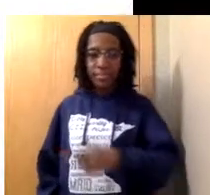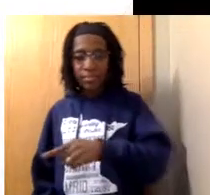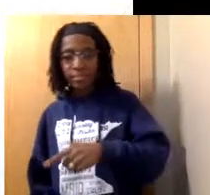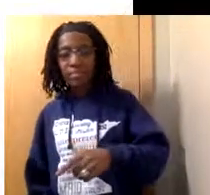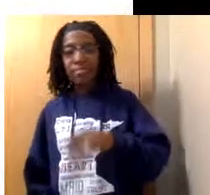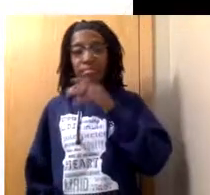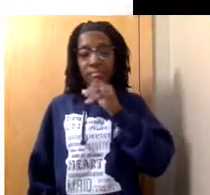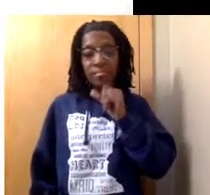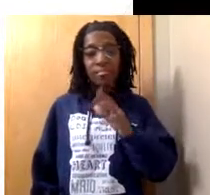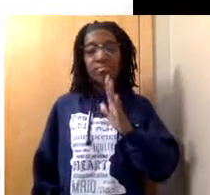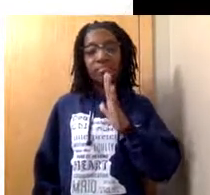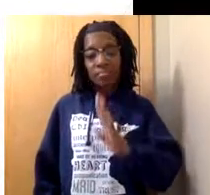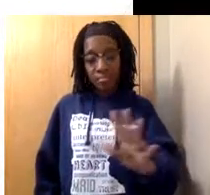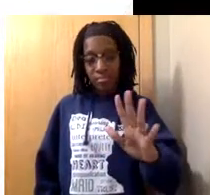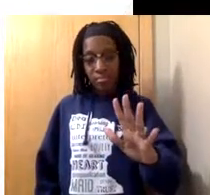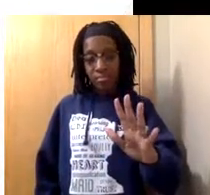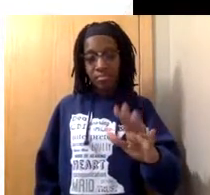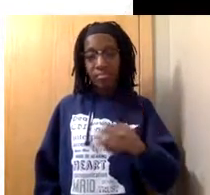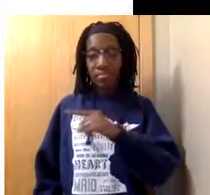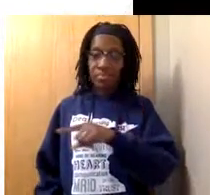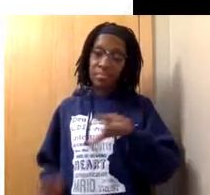She's 5 years old.